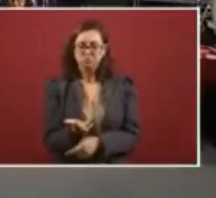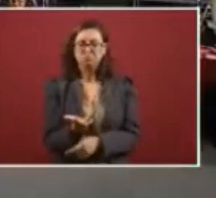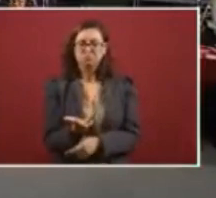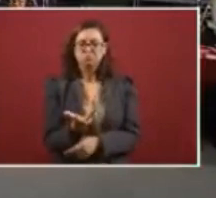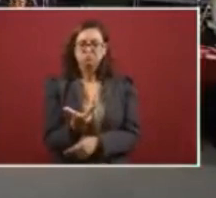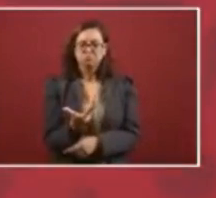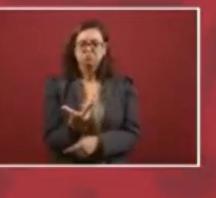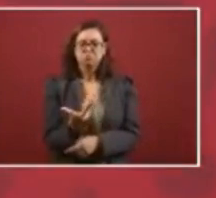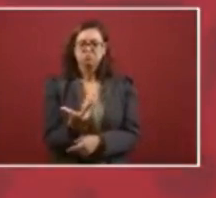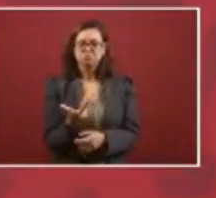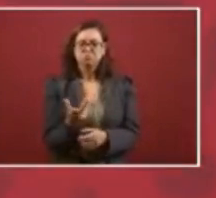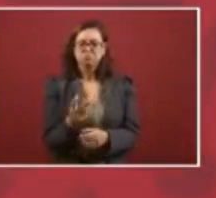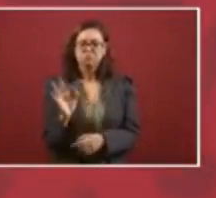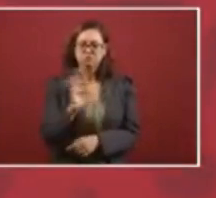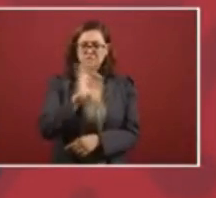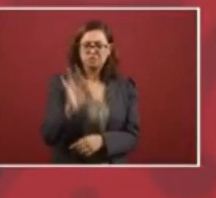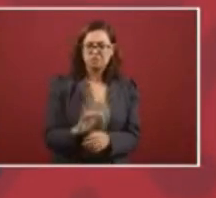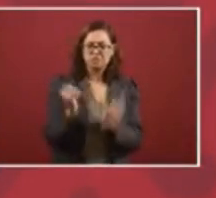the rents.